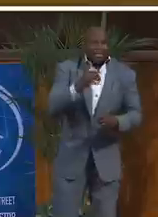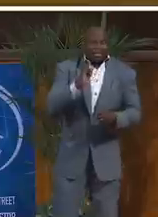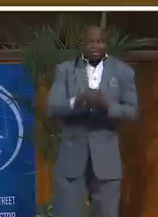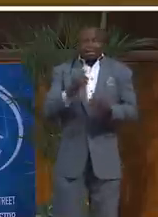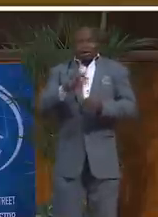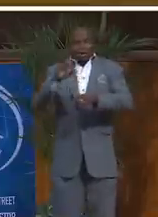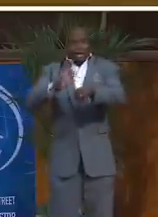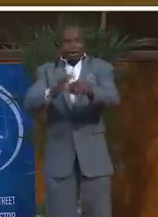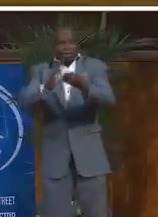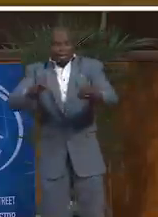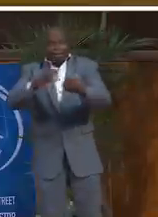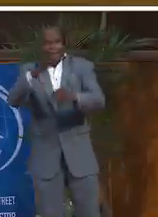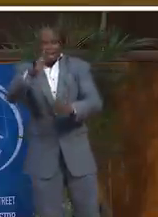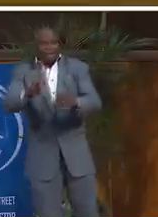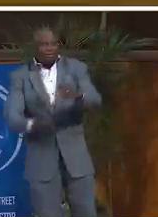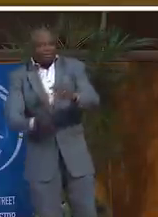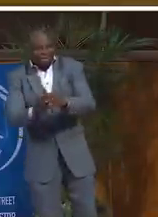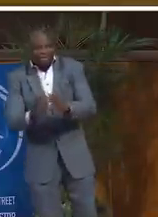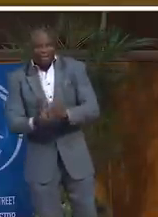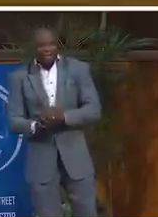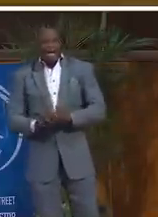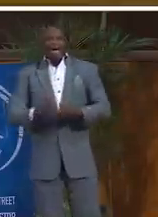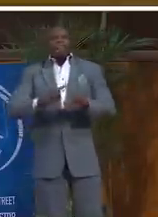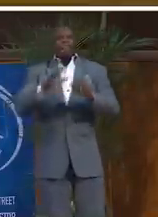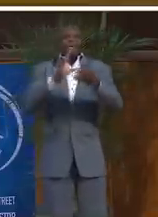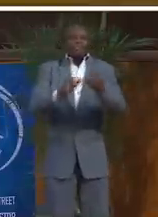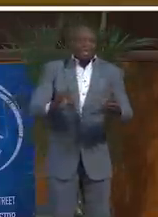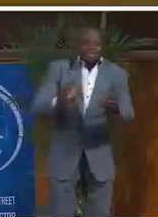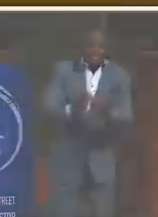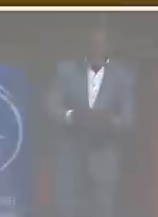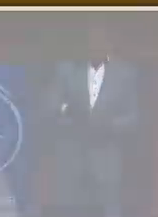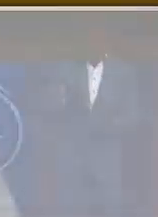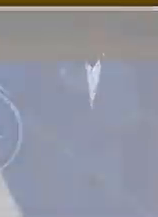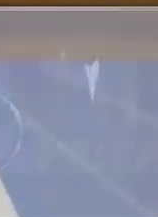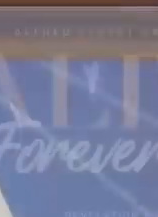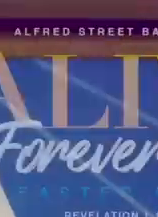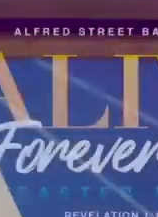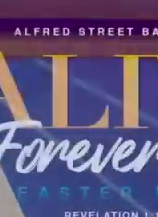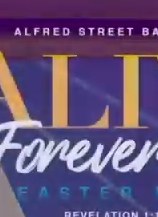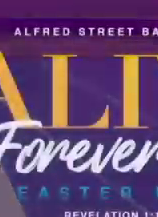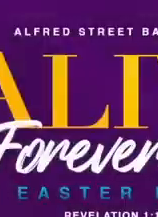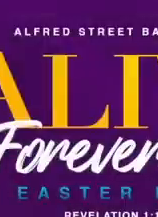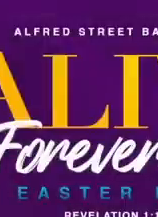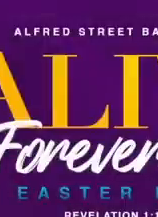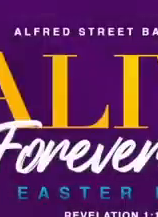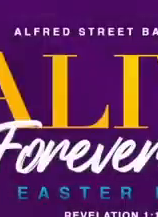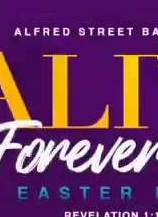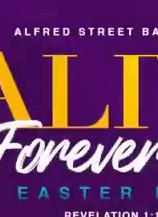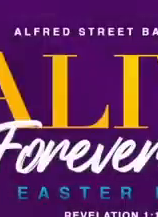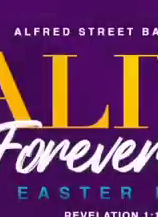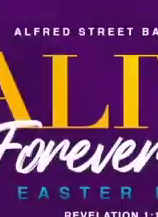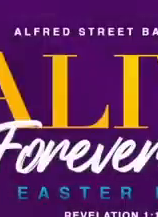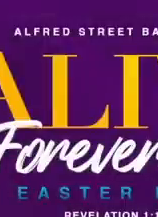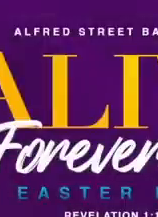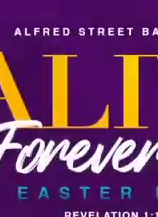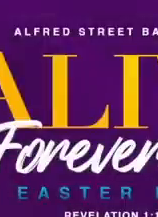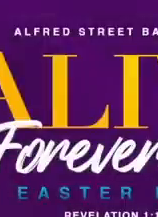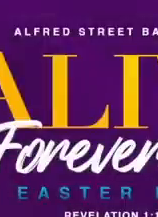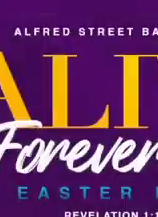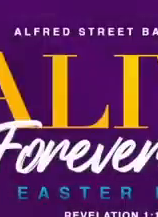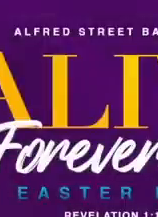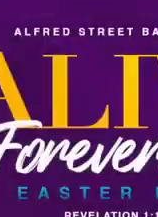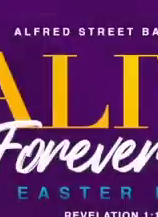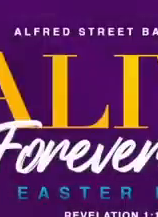a message of God's presence, it's a message of God's faithfulness.